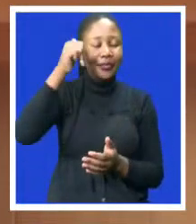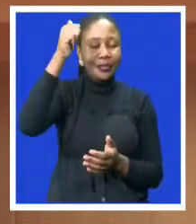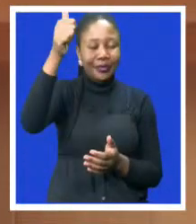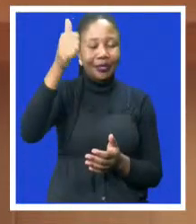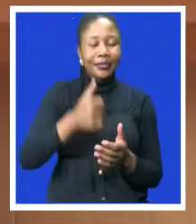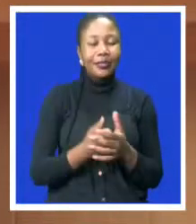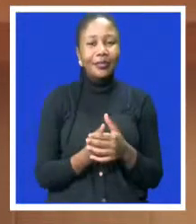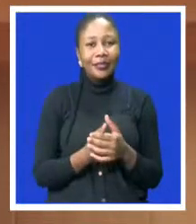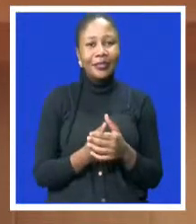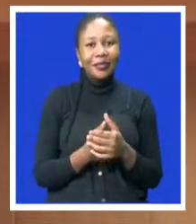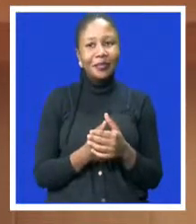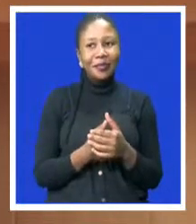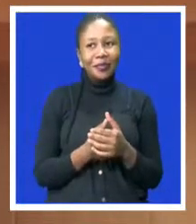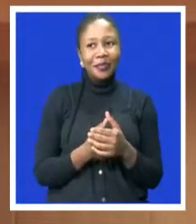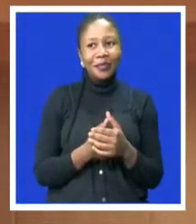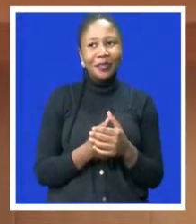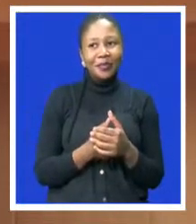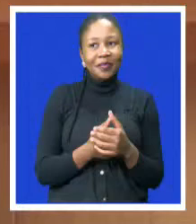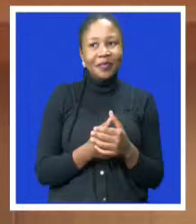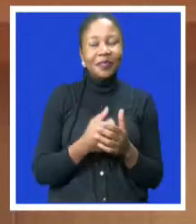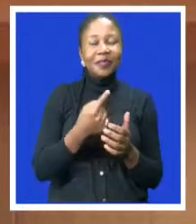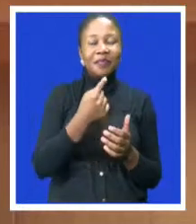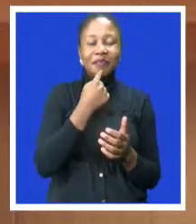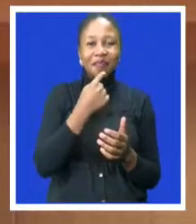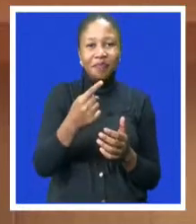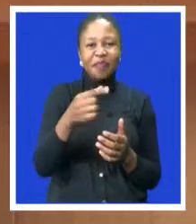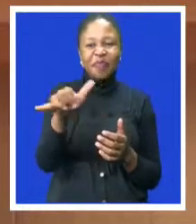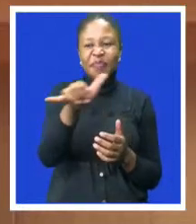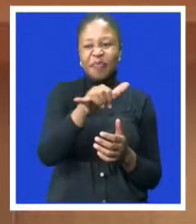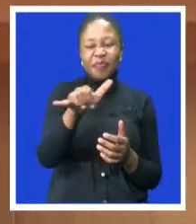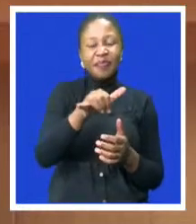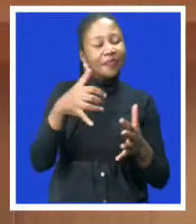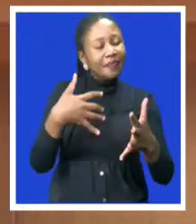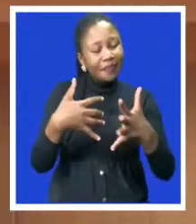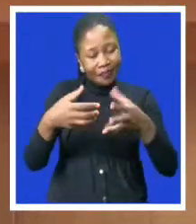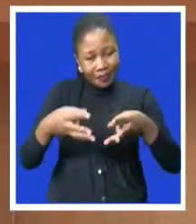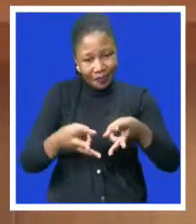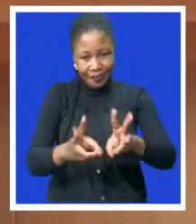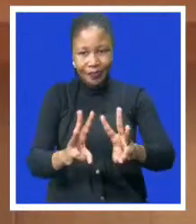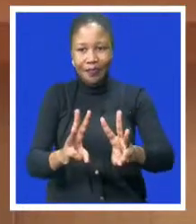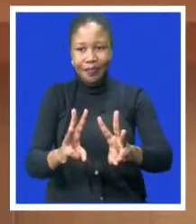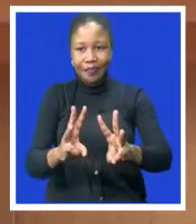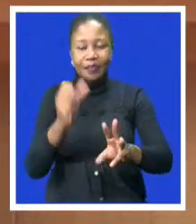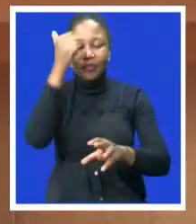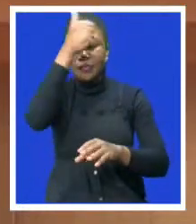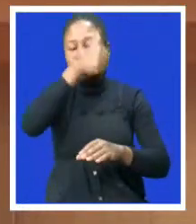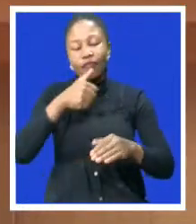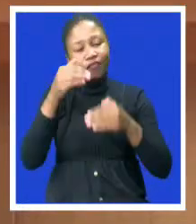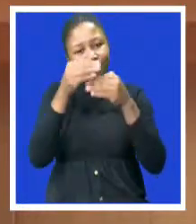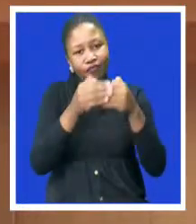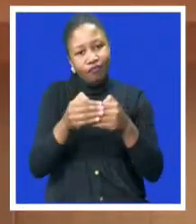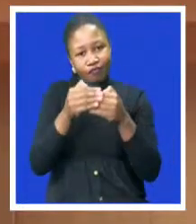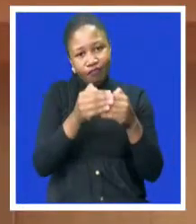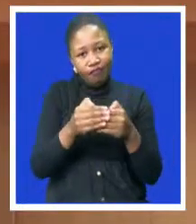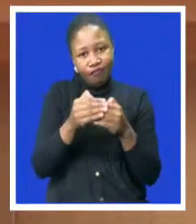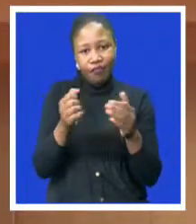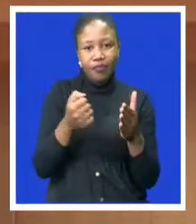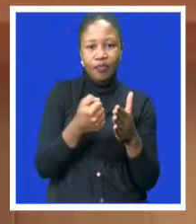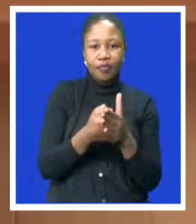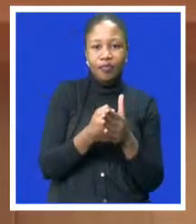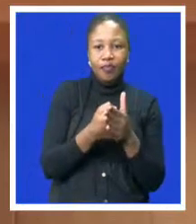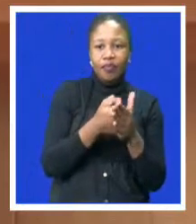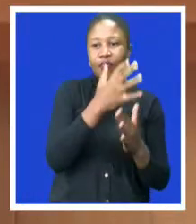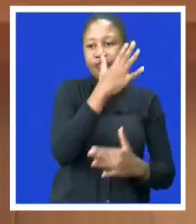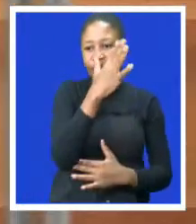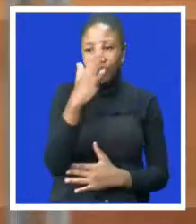on how God takes care of nature. I expect the learner to classify things as natural and